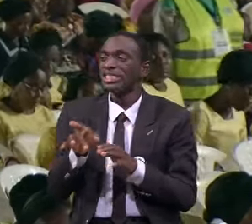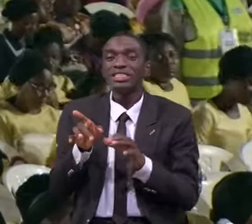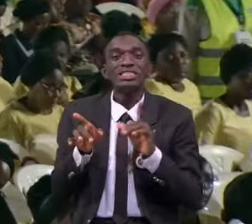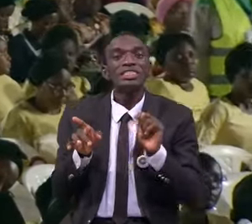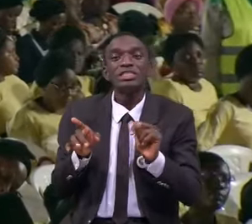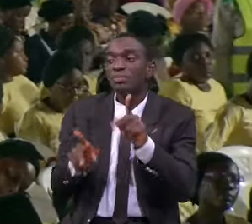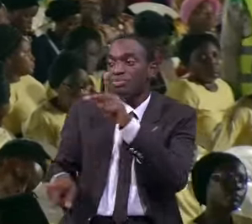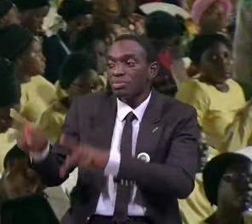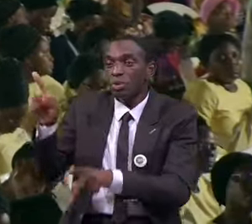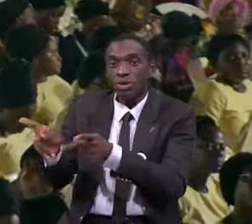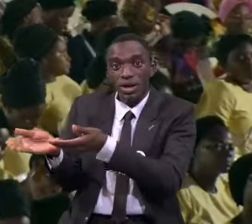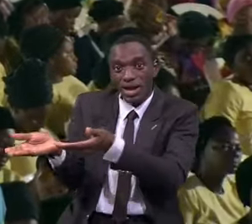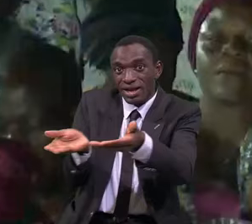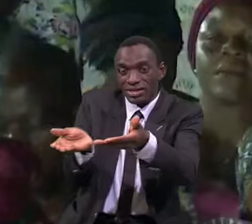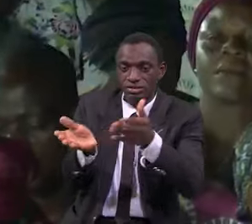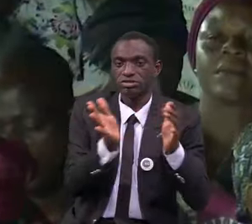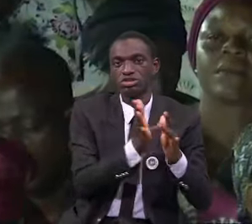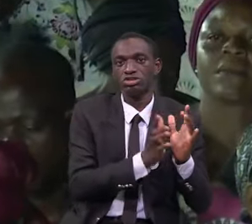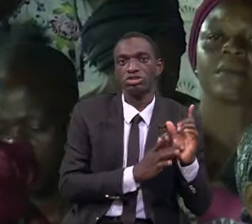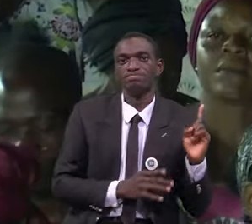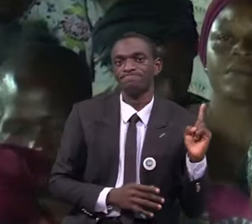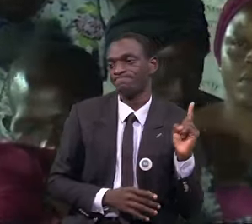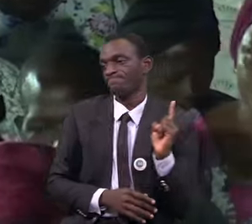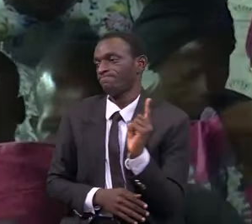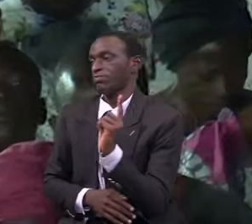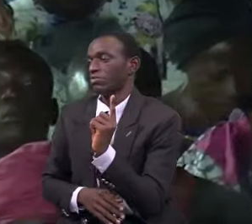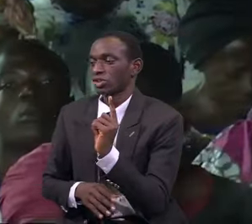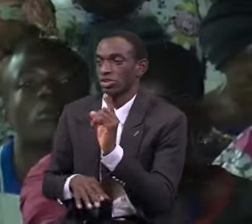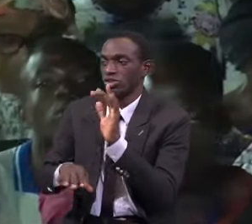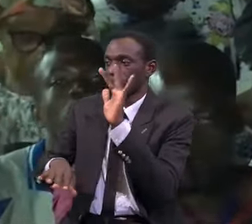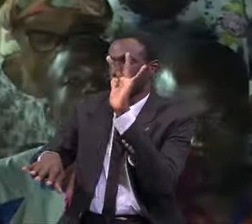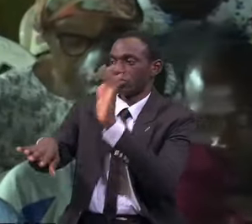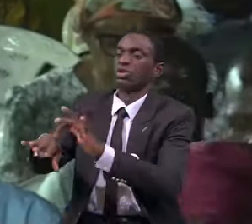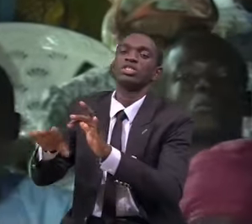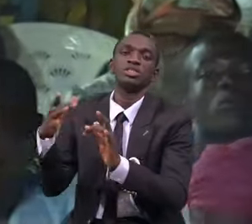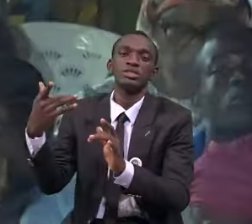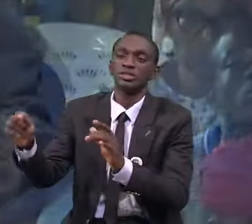that the bier, that the coffin, Jesus touched that.